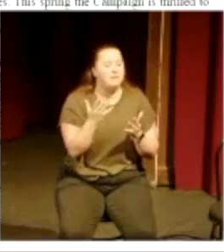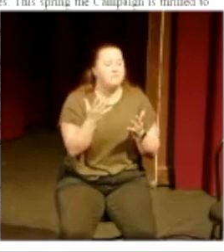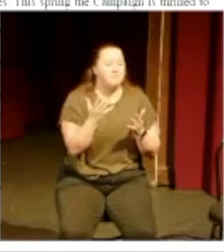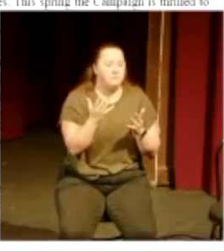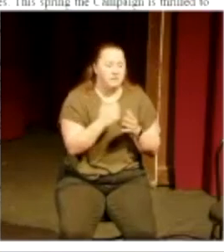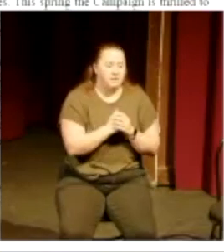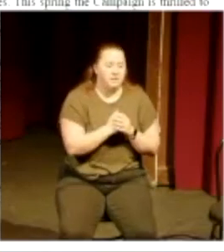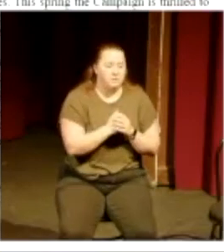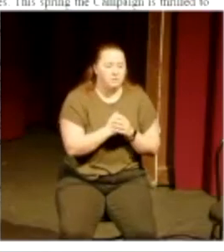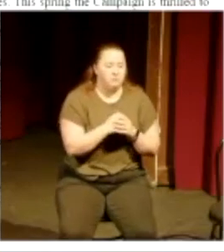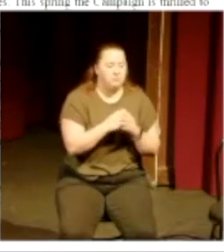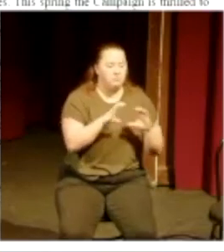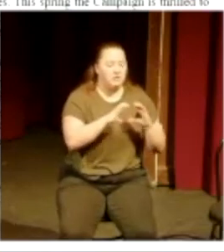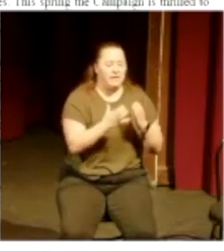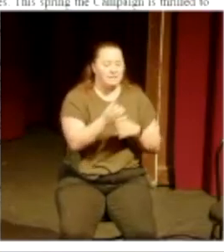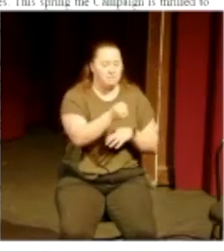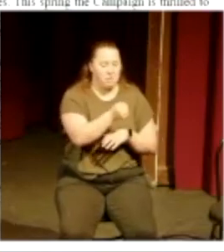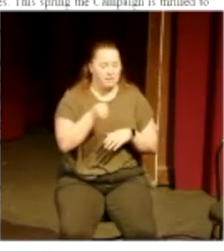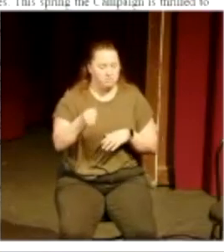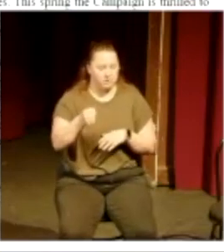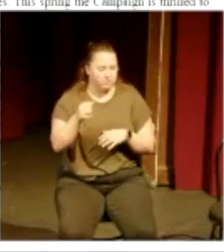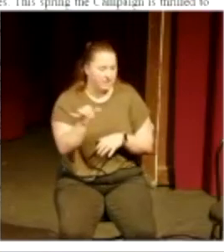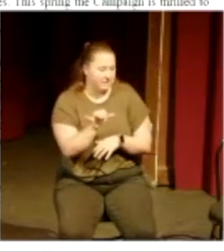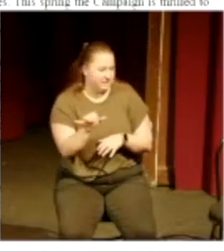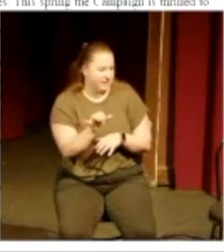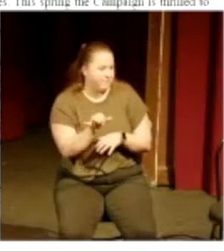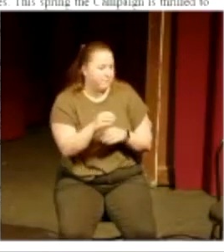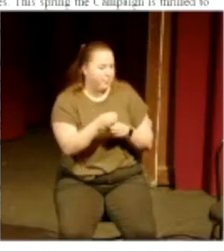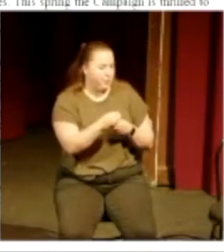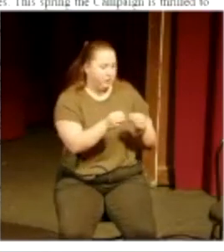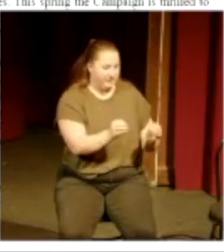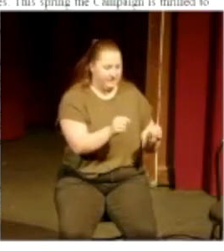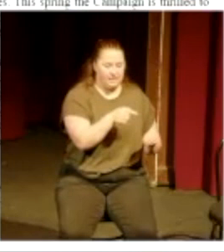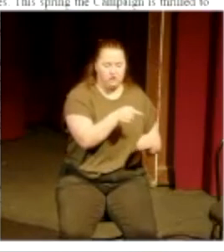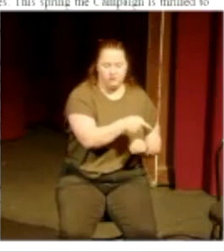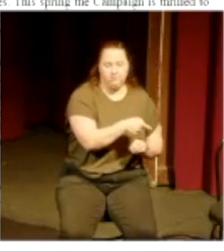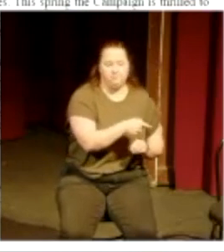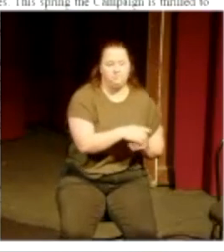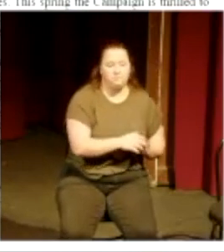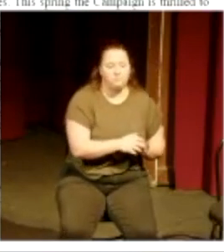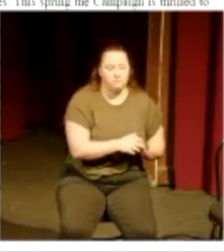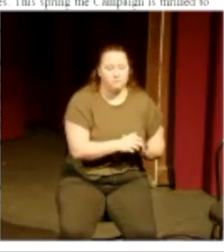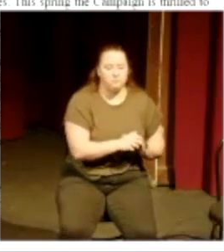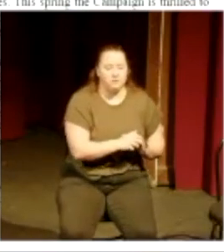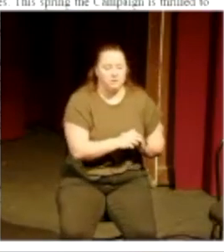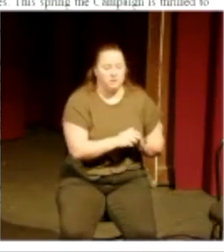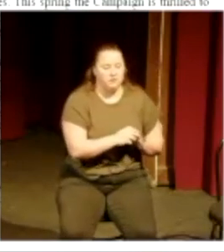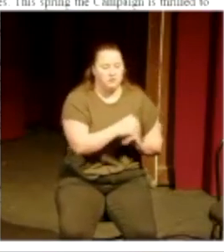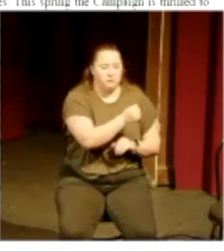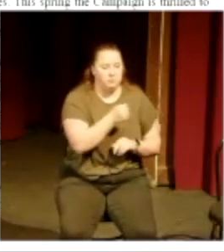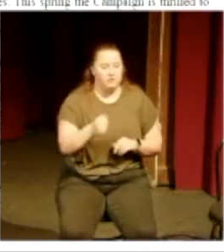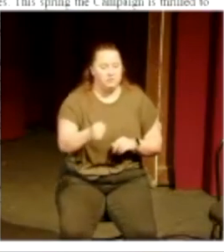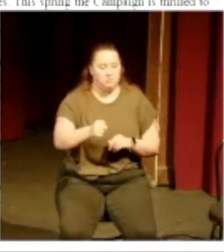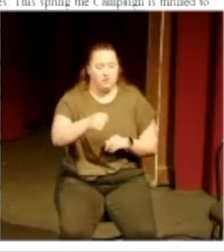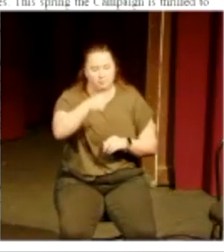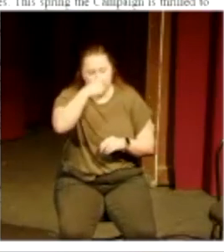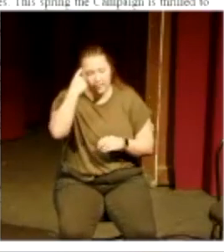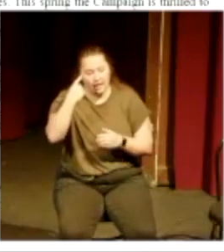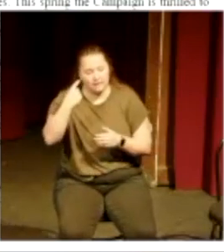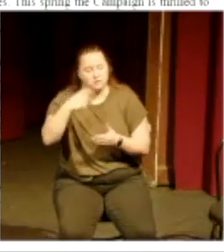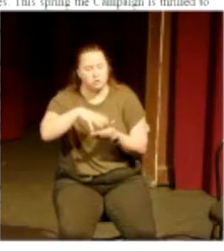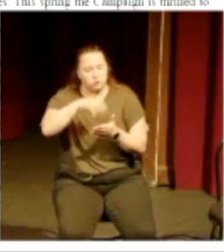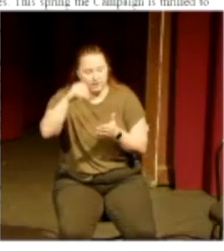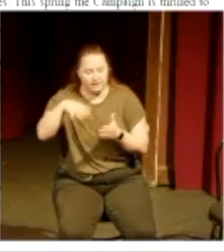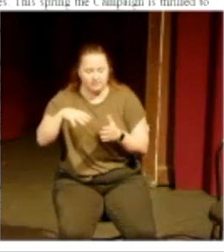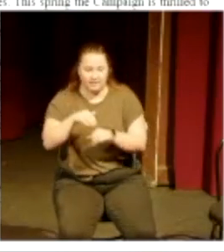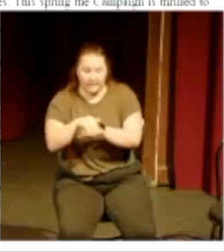course placement from the same organization with respect to our placement for Black students in English and math,